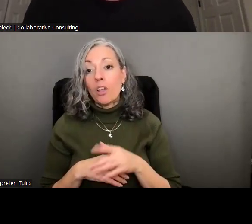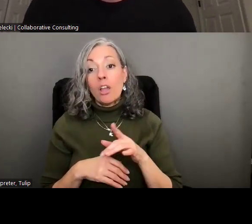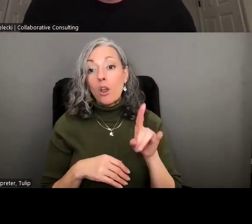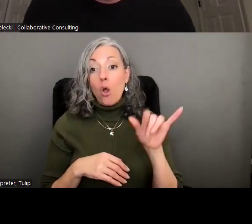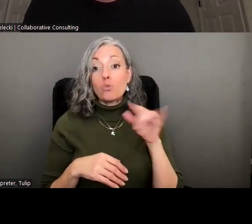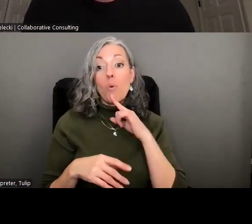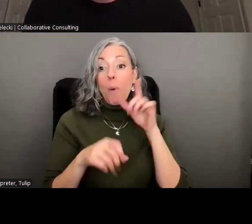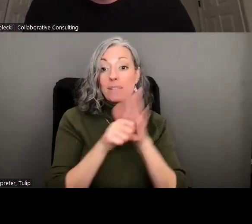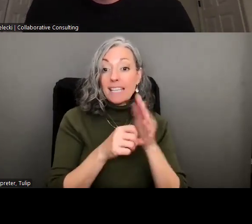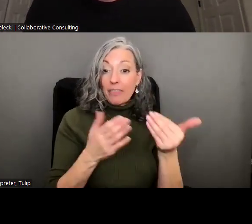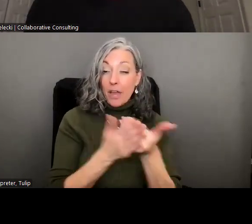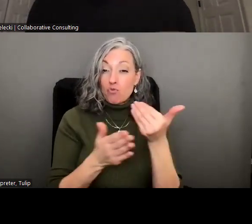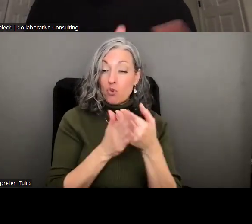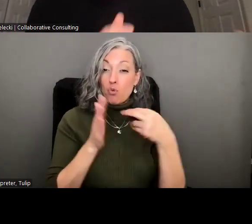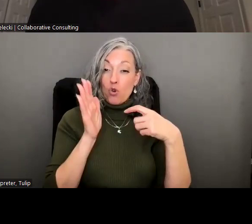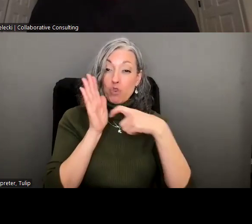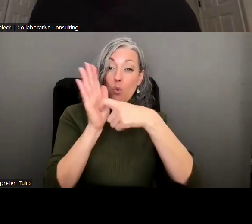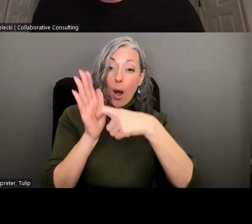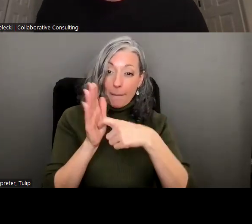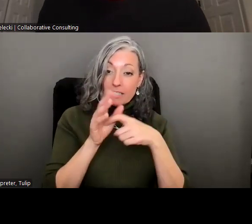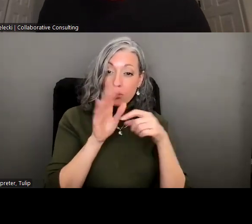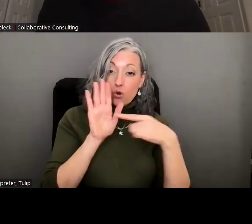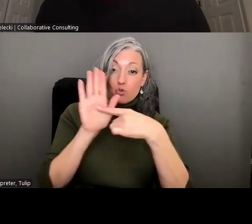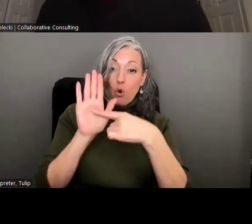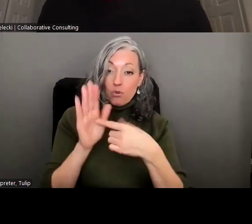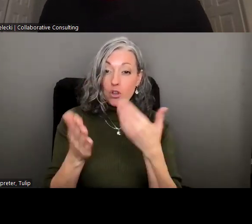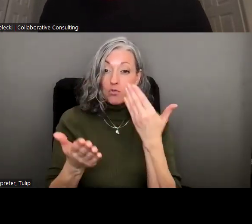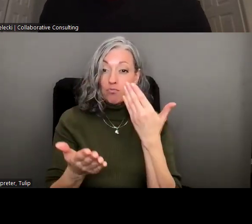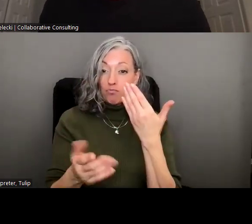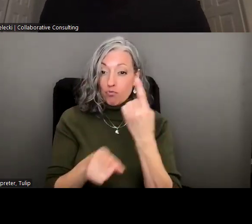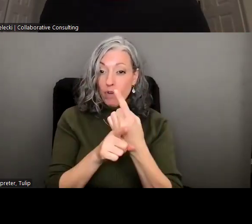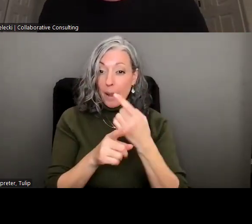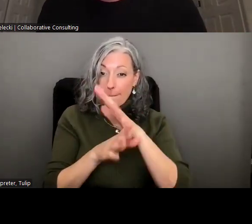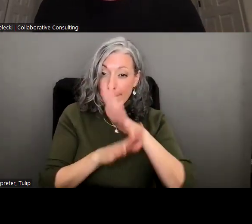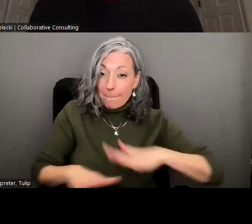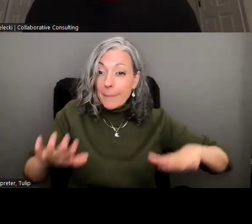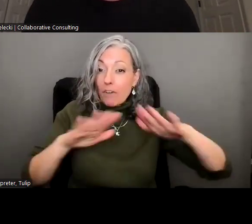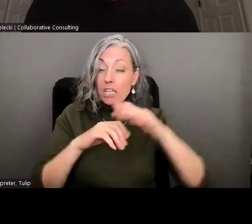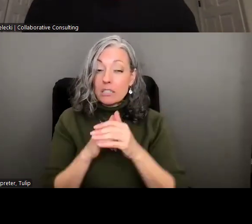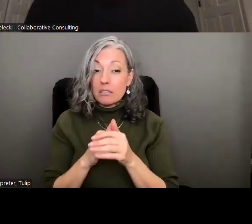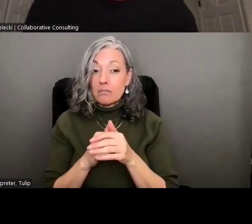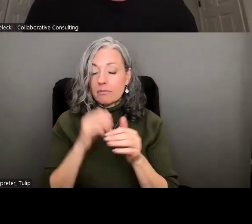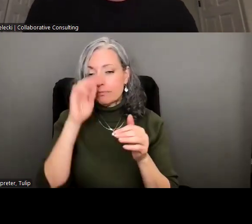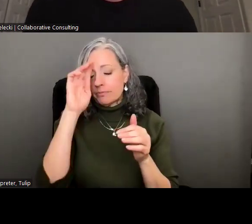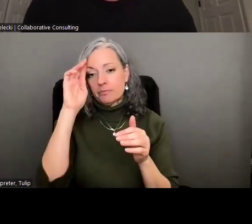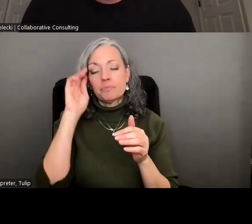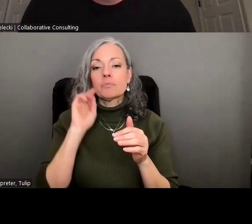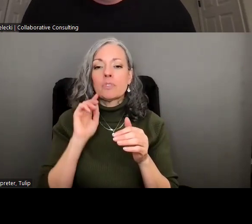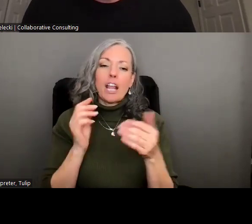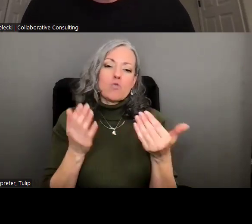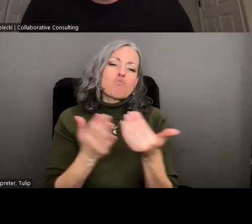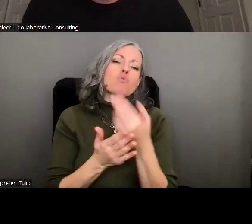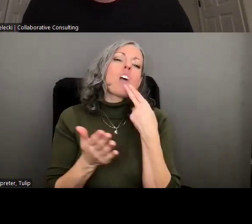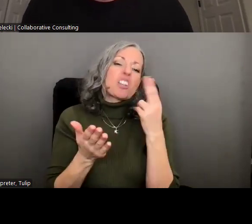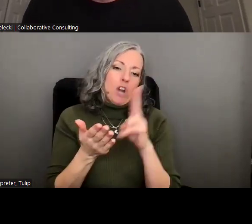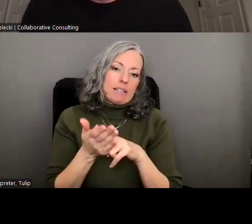new requirements are reflected in the right places, either in designation applications or potentially in new contracts, and